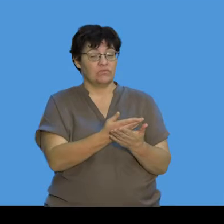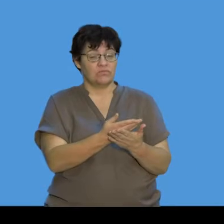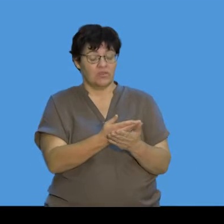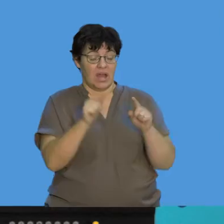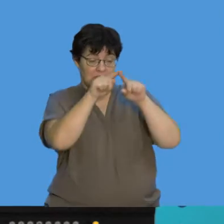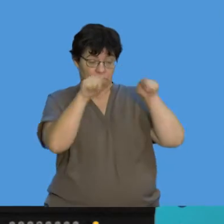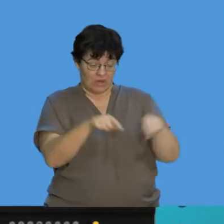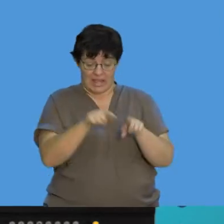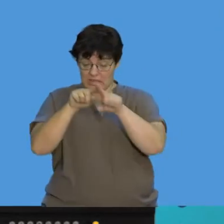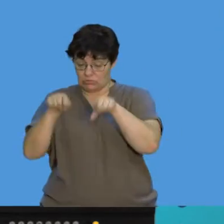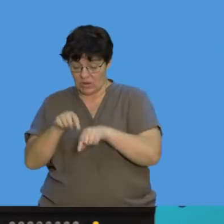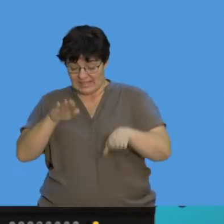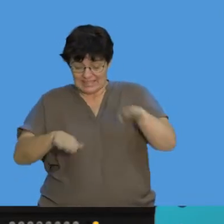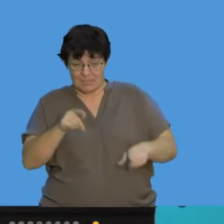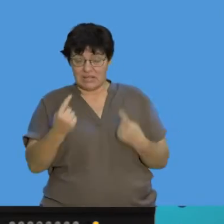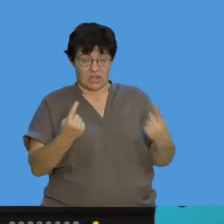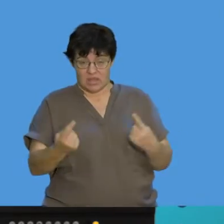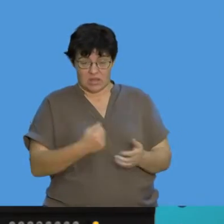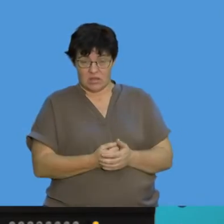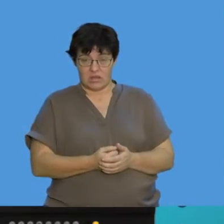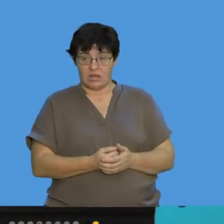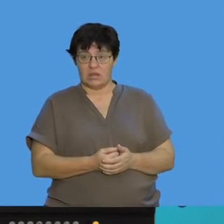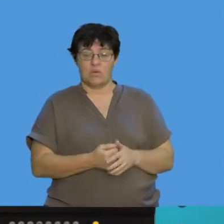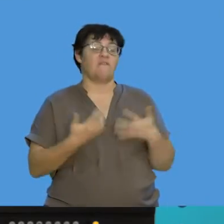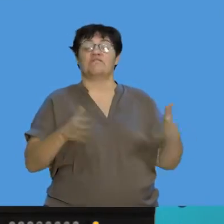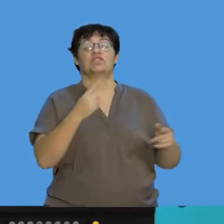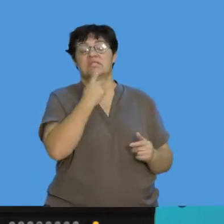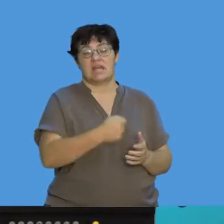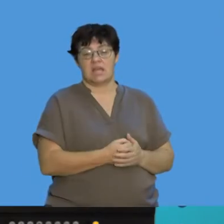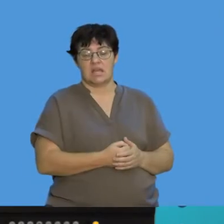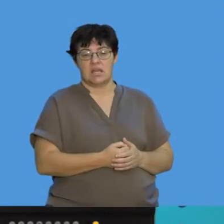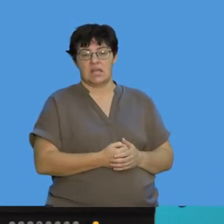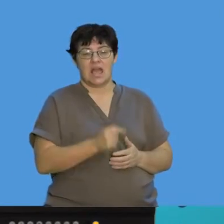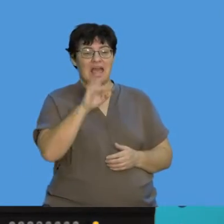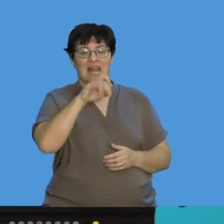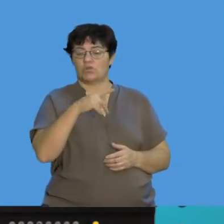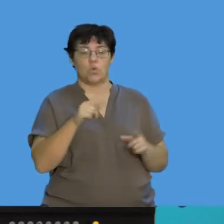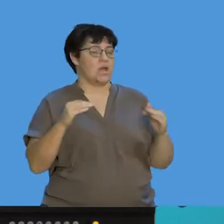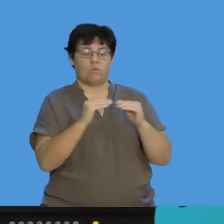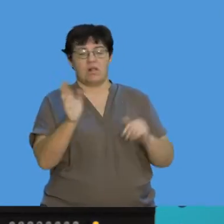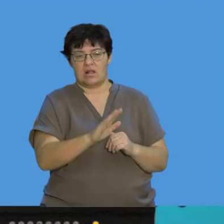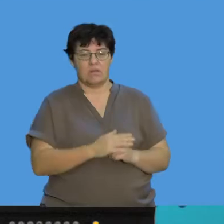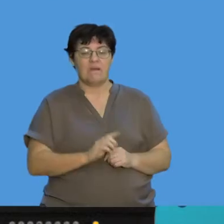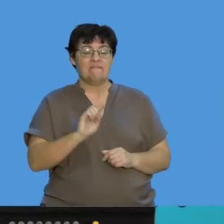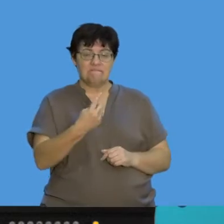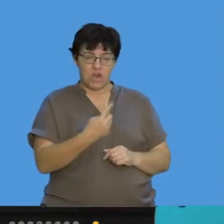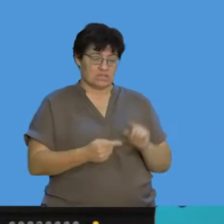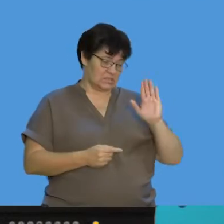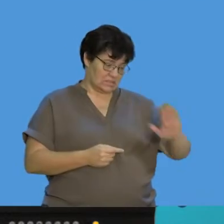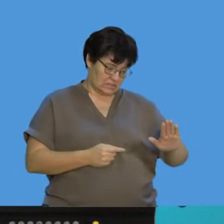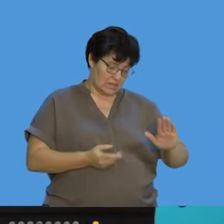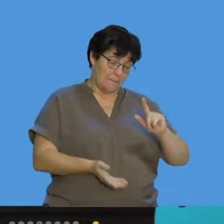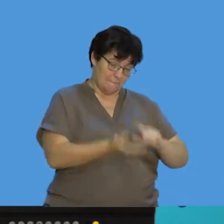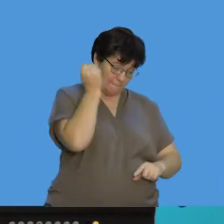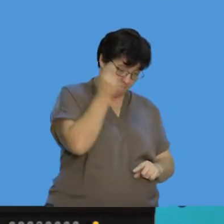are similar to each other, you don't start by already saying that their ratios are equal. No. You find the ratio in